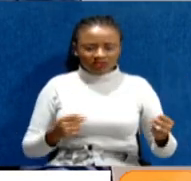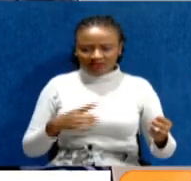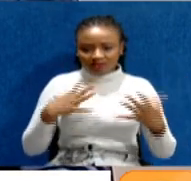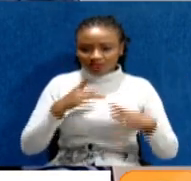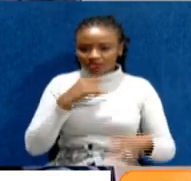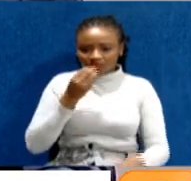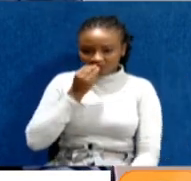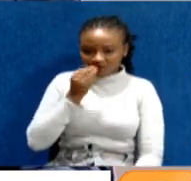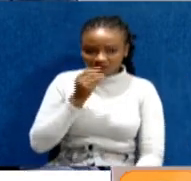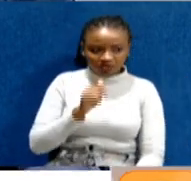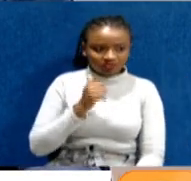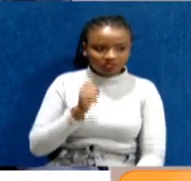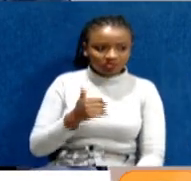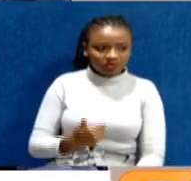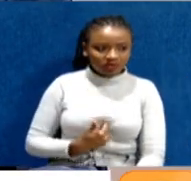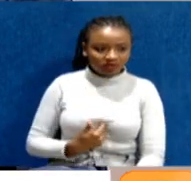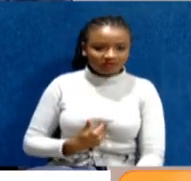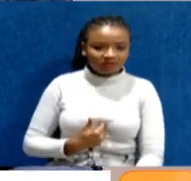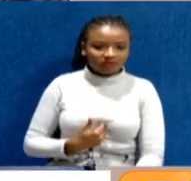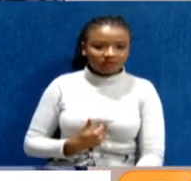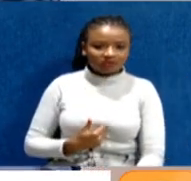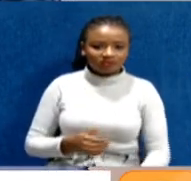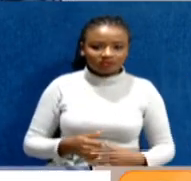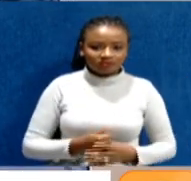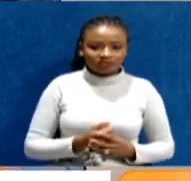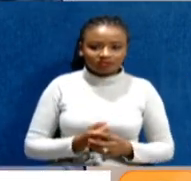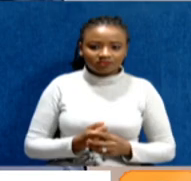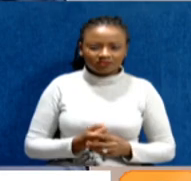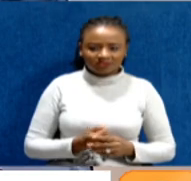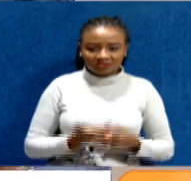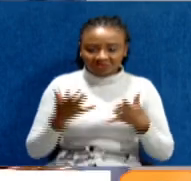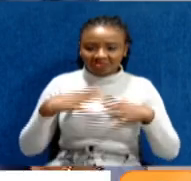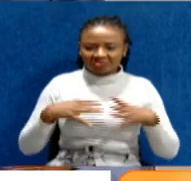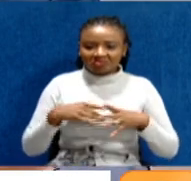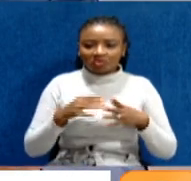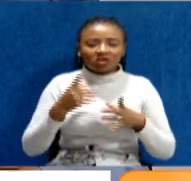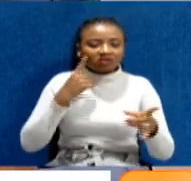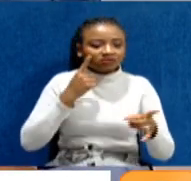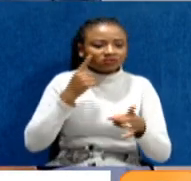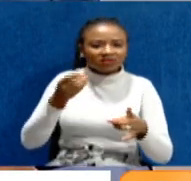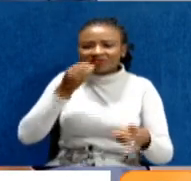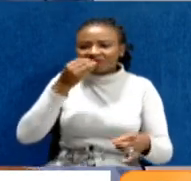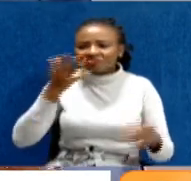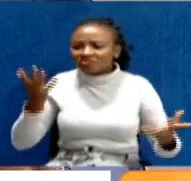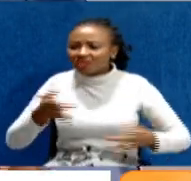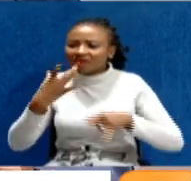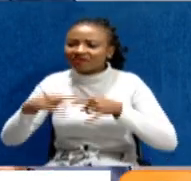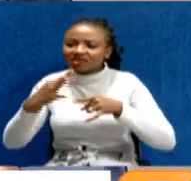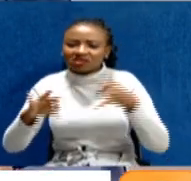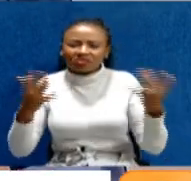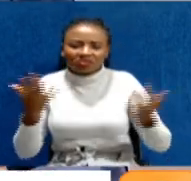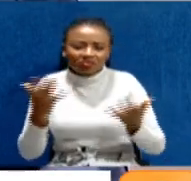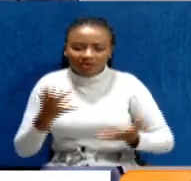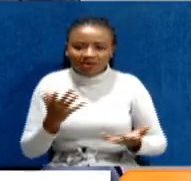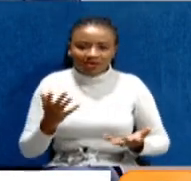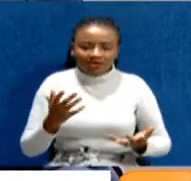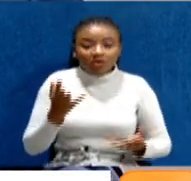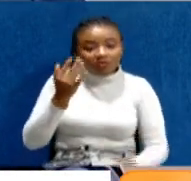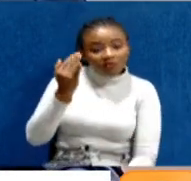eating the safe way. And the truth be told, a lot of people are now looking for, where are these traditional vegetables? Why is that the